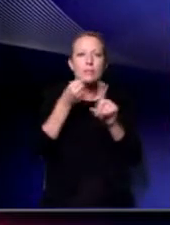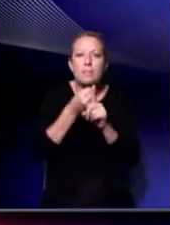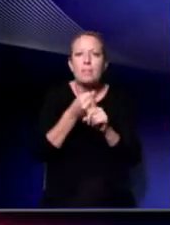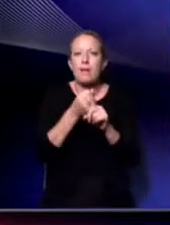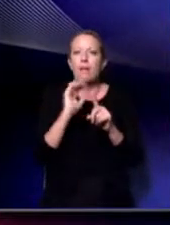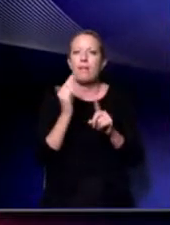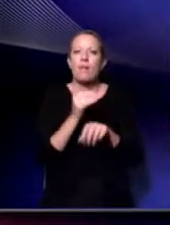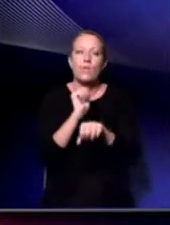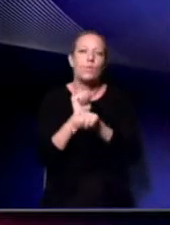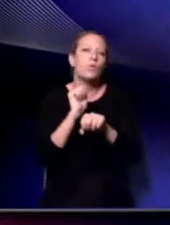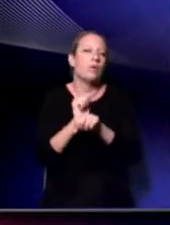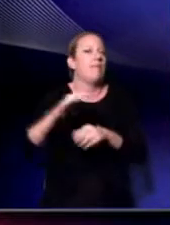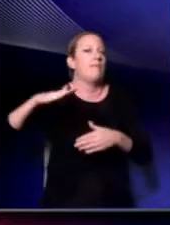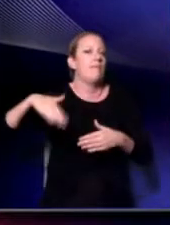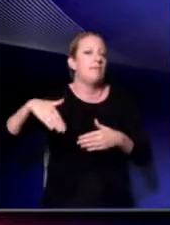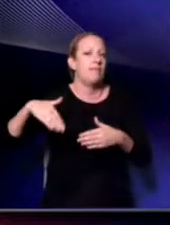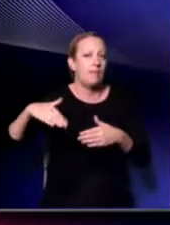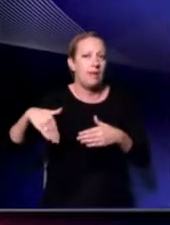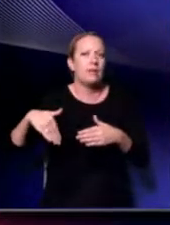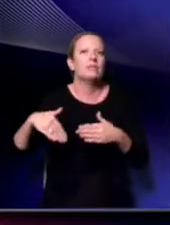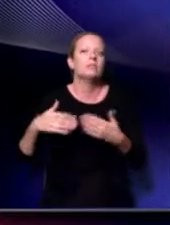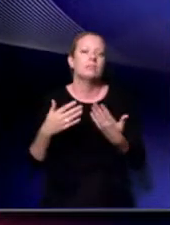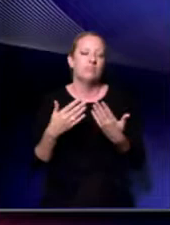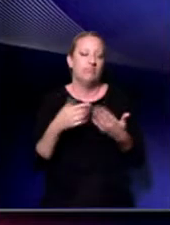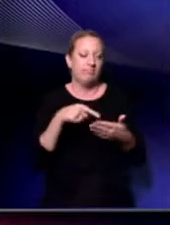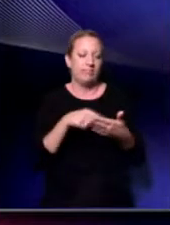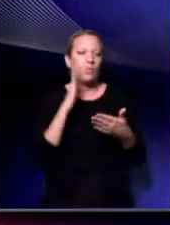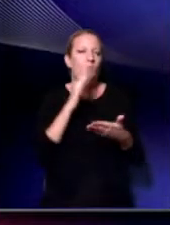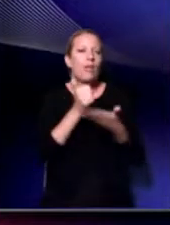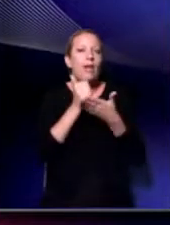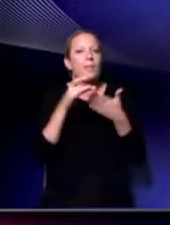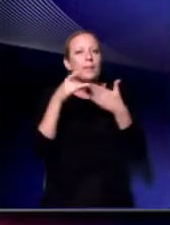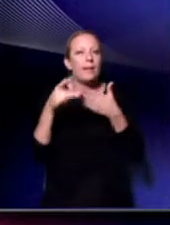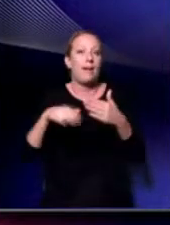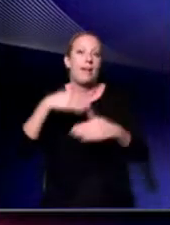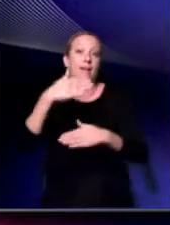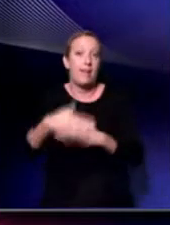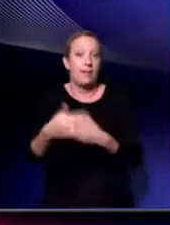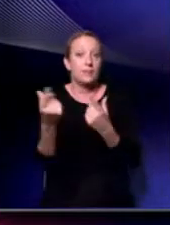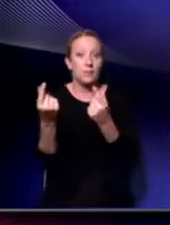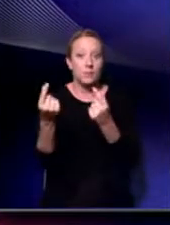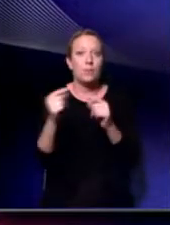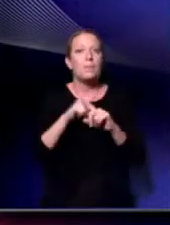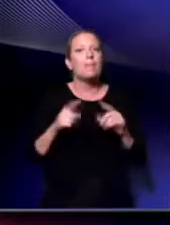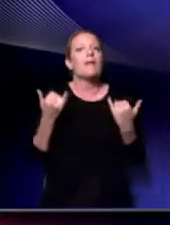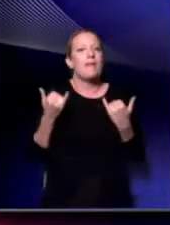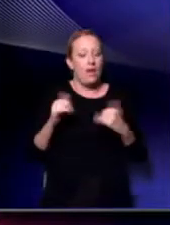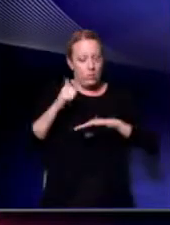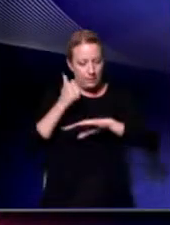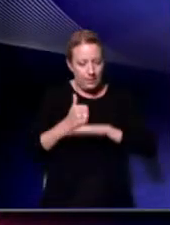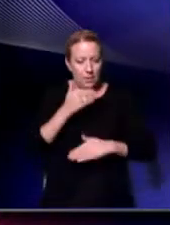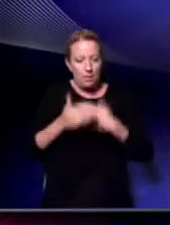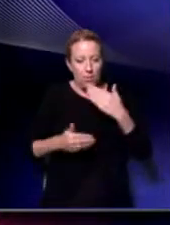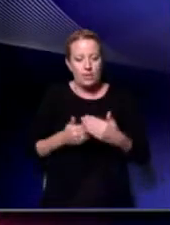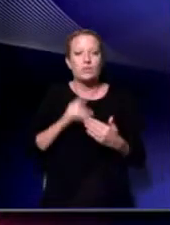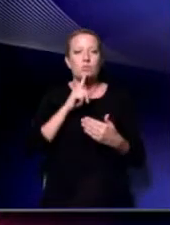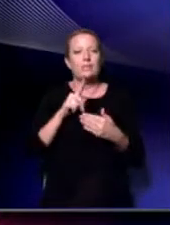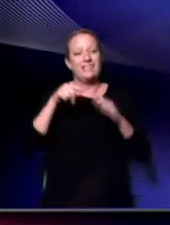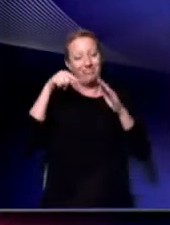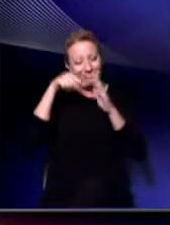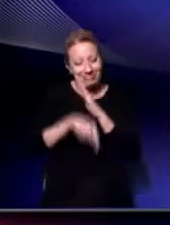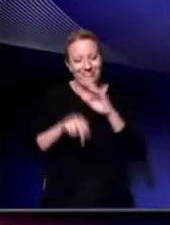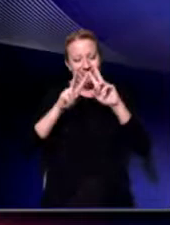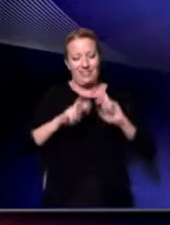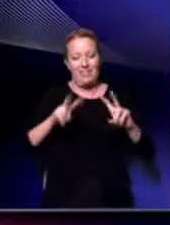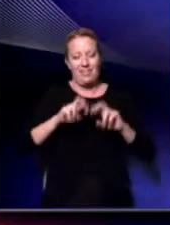and then what are our next steps. So we're just starting the process of setting that up now. The